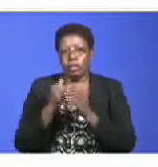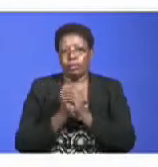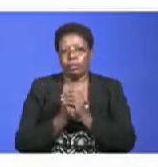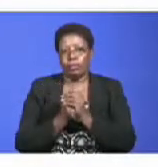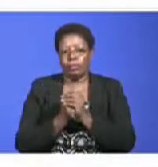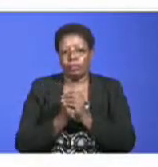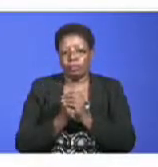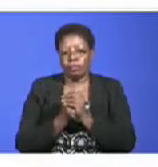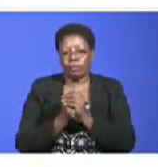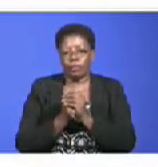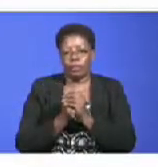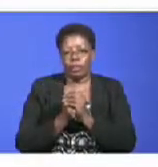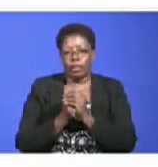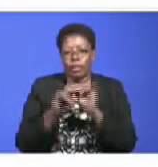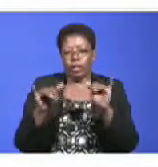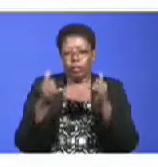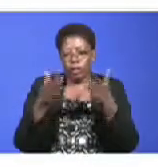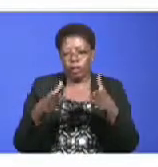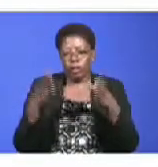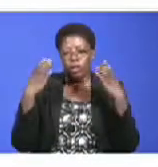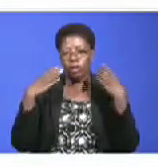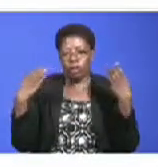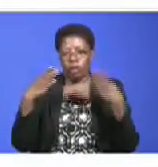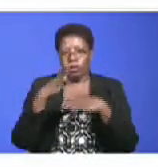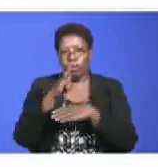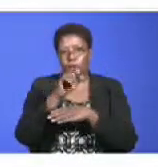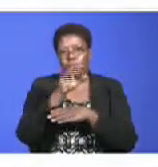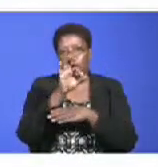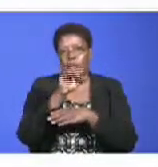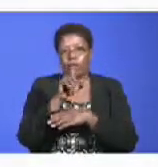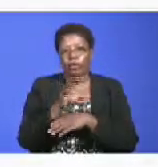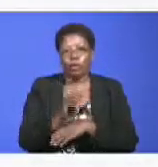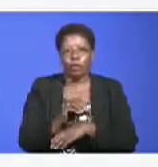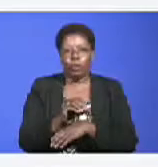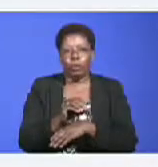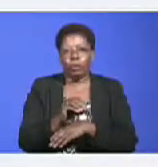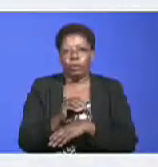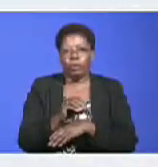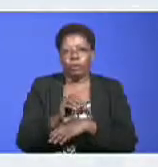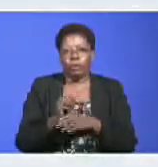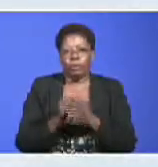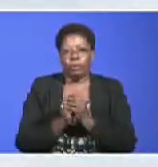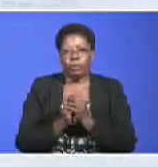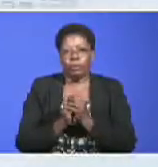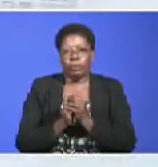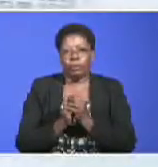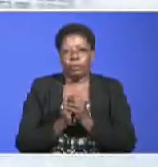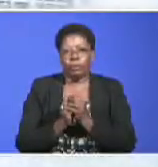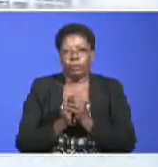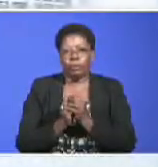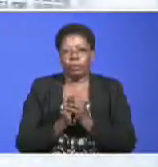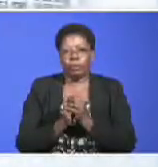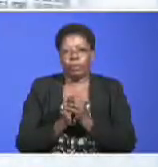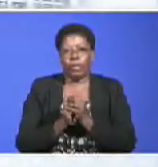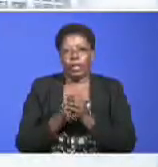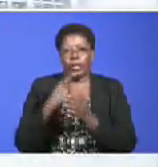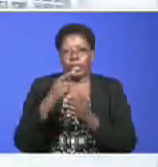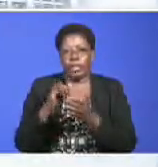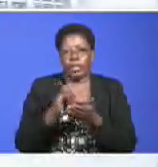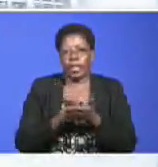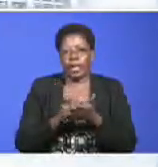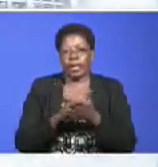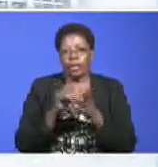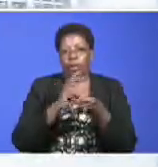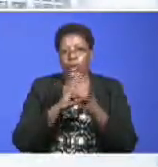for the players and coaches from the University of Buffalo, the Bahamas is definitely a far cry from upstate New York. Probably the weather, you know, being